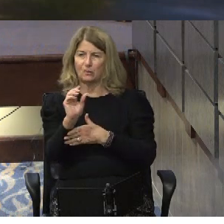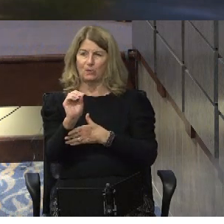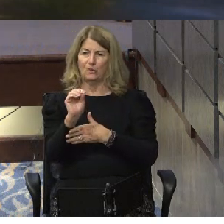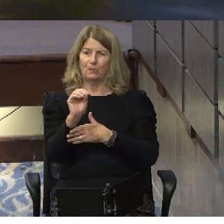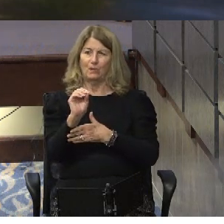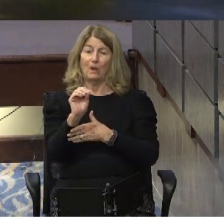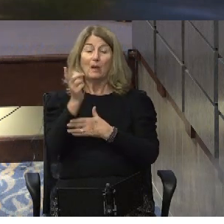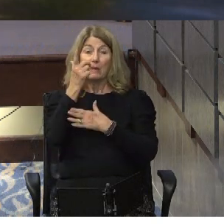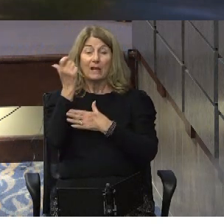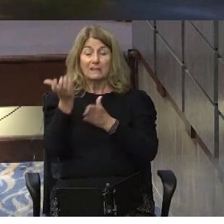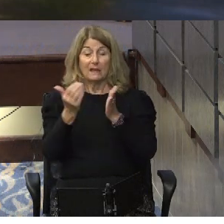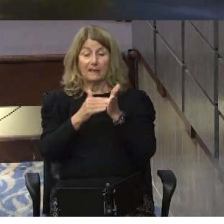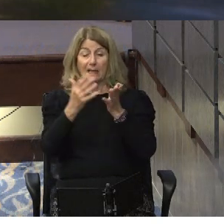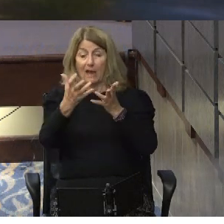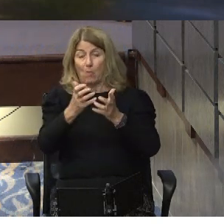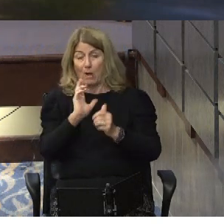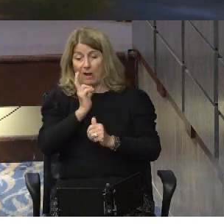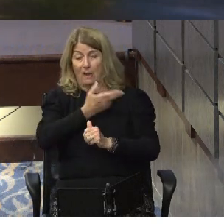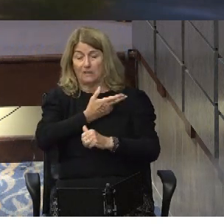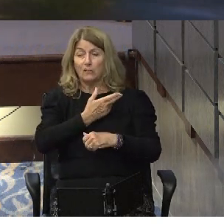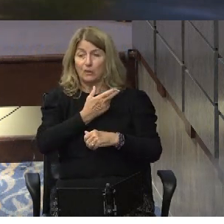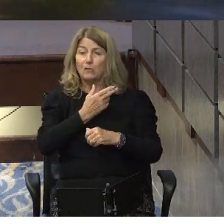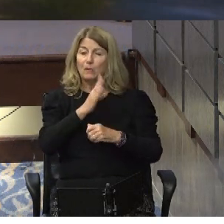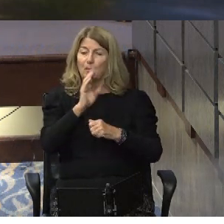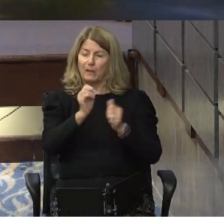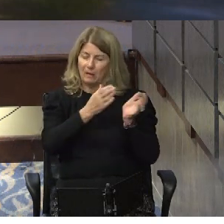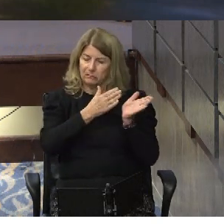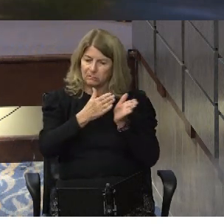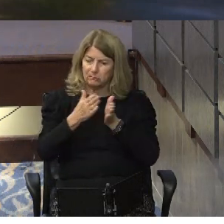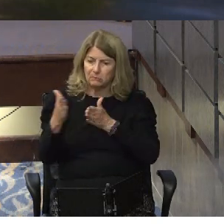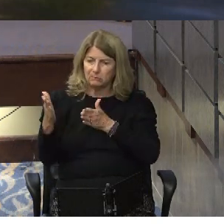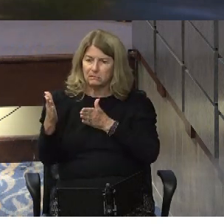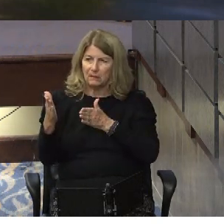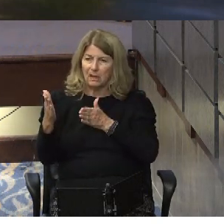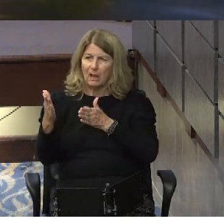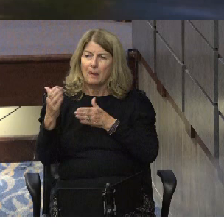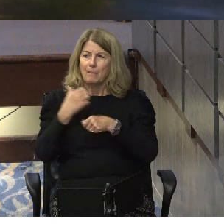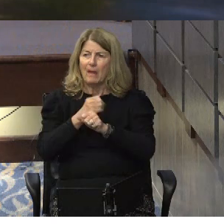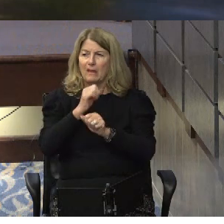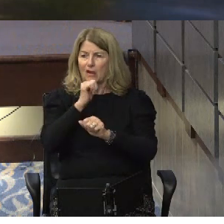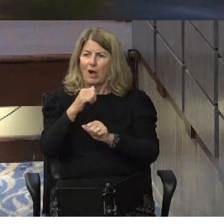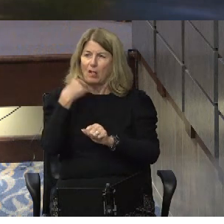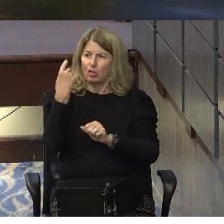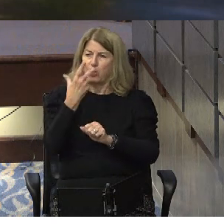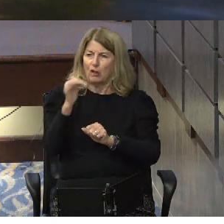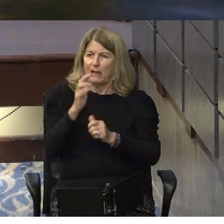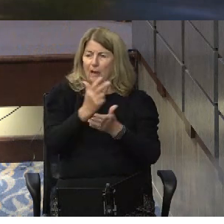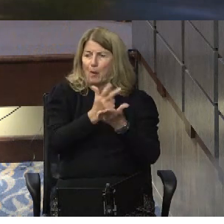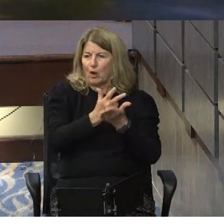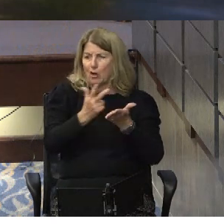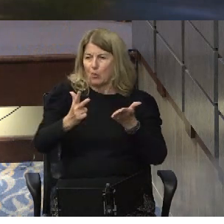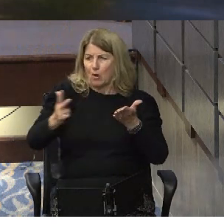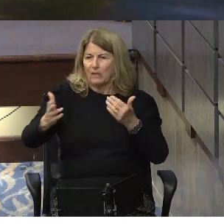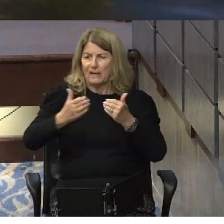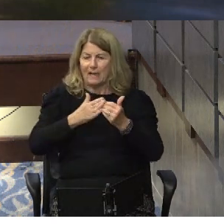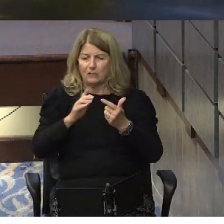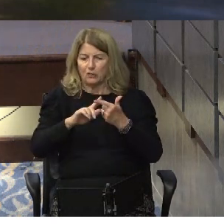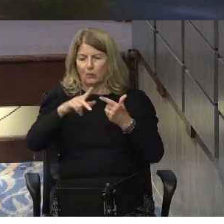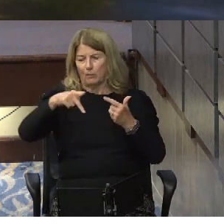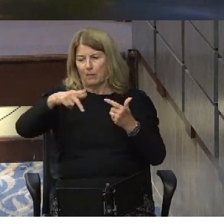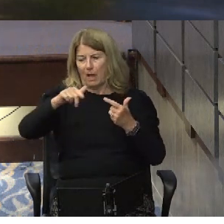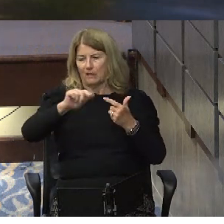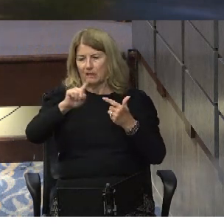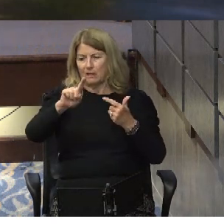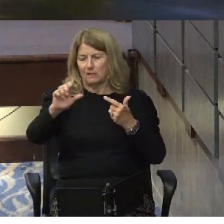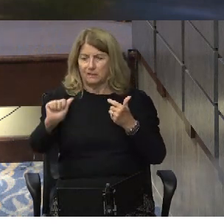Because again, I just want us to really be strategic and creative about making this not look like a parking garage right next to the plaza. I think when you go back, if you just go